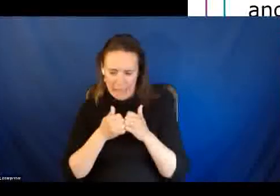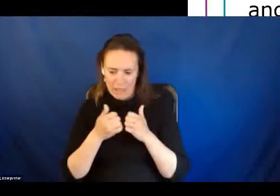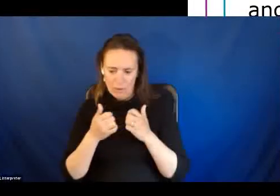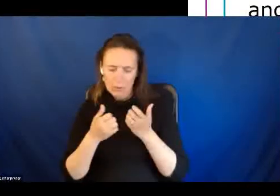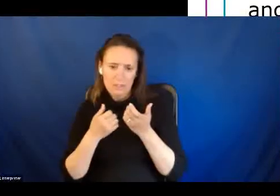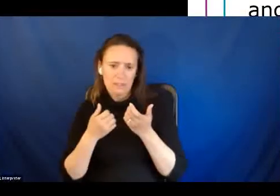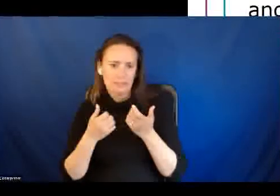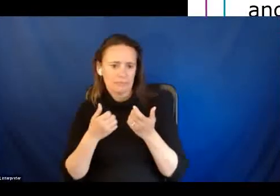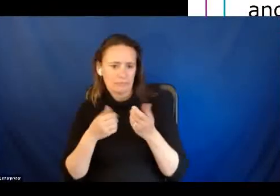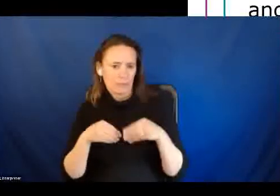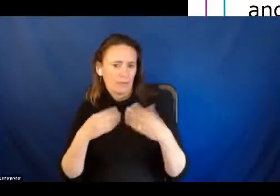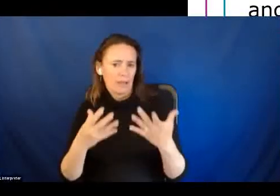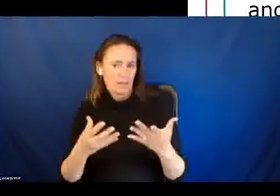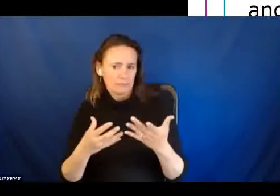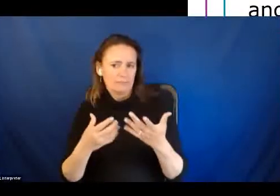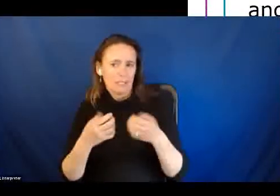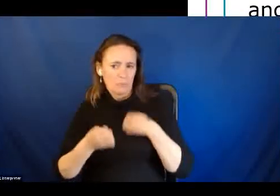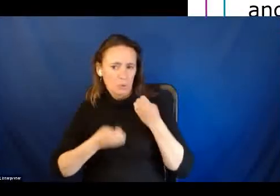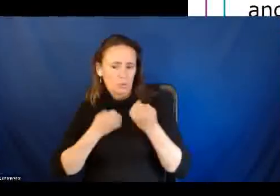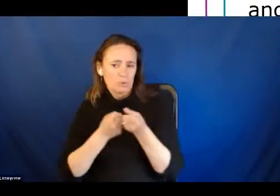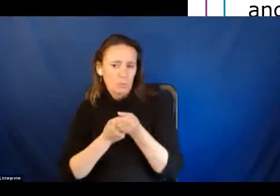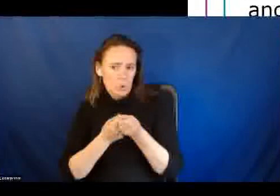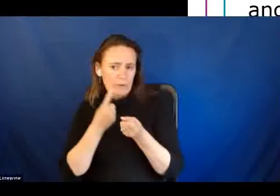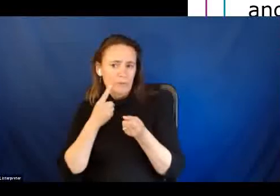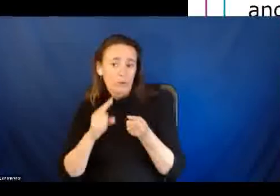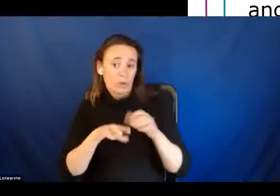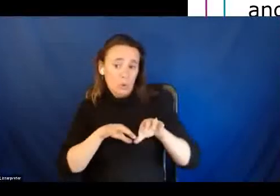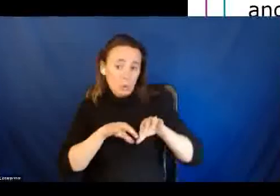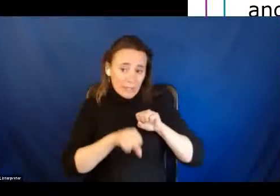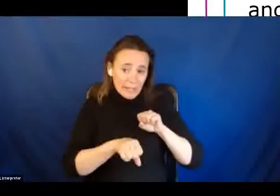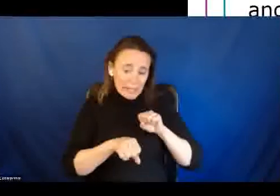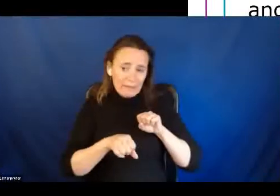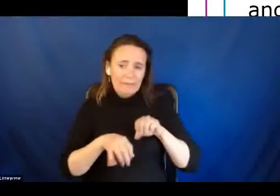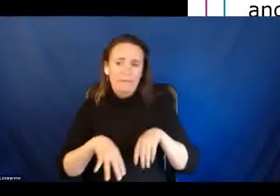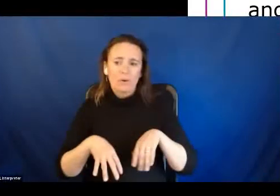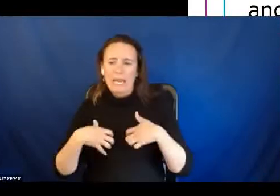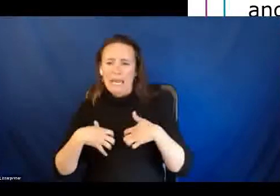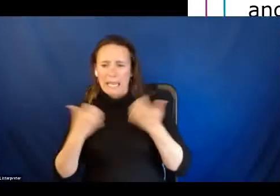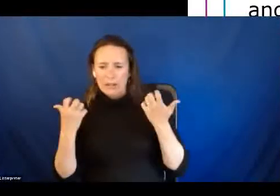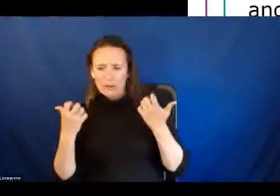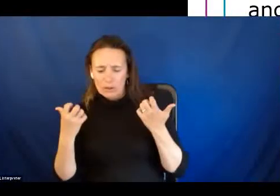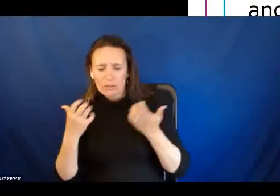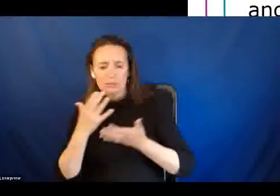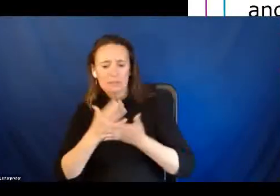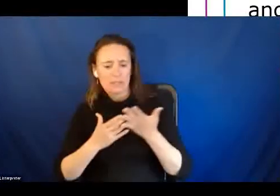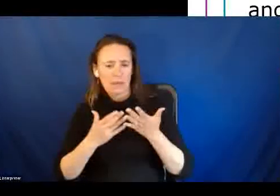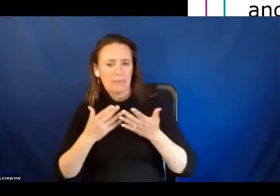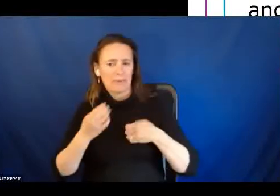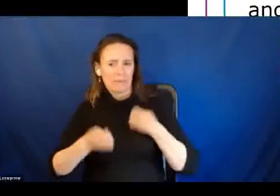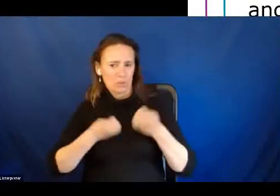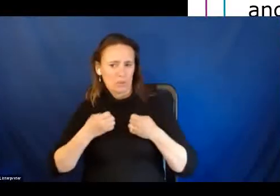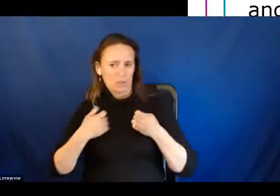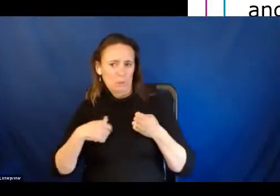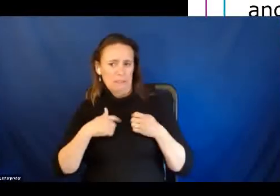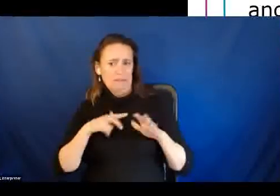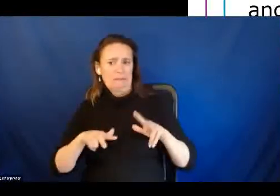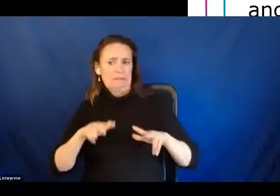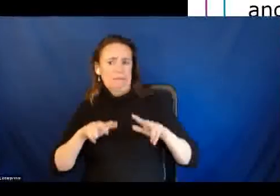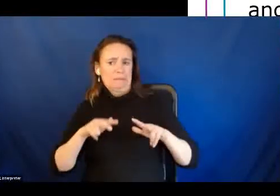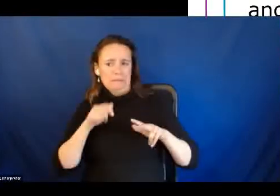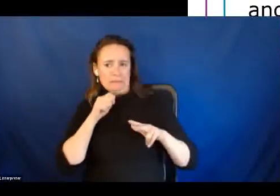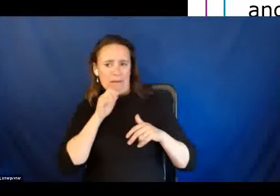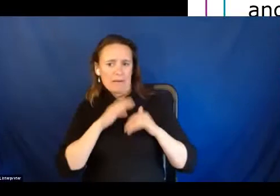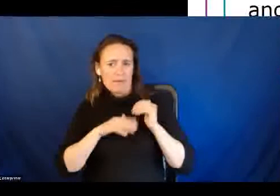for things like grief, for things like anger, some of these emotions that we might not be as comfortable with.